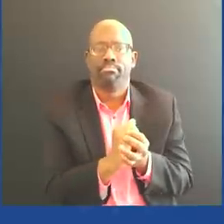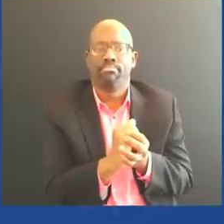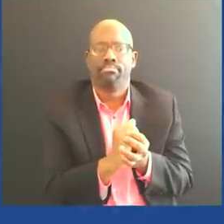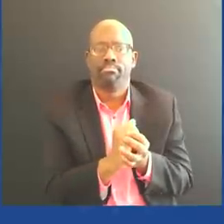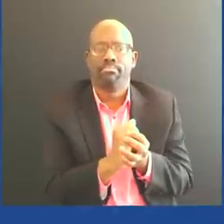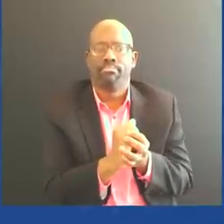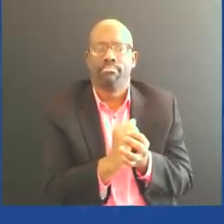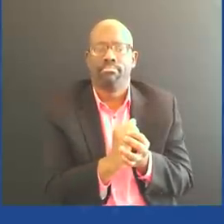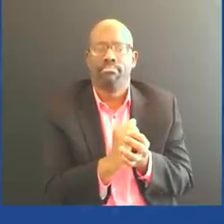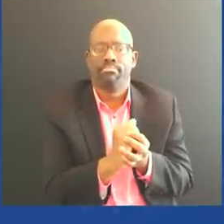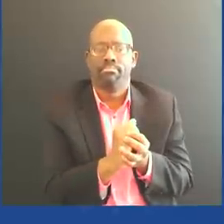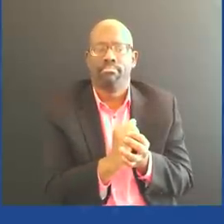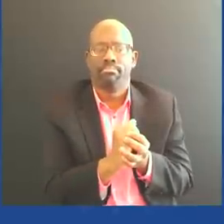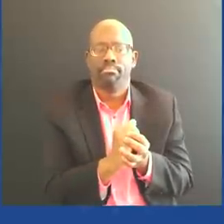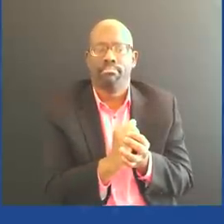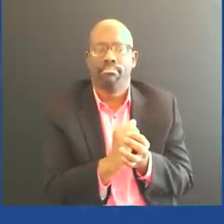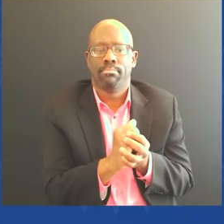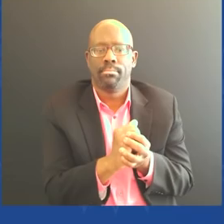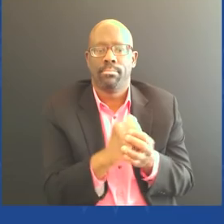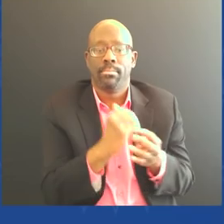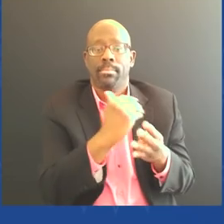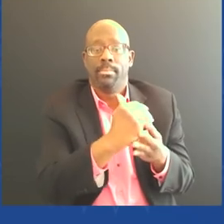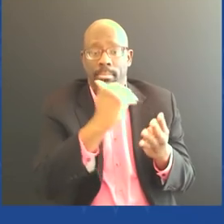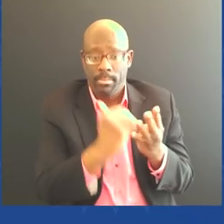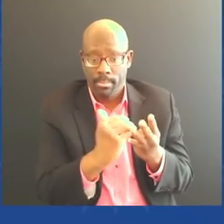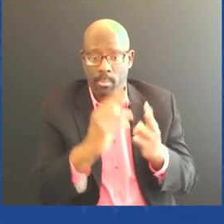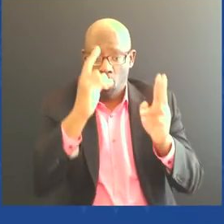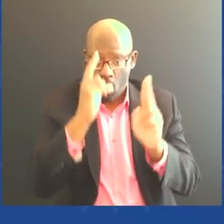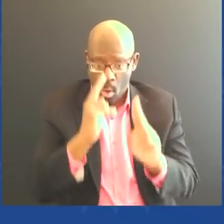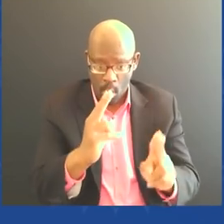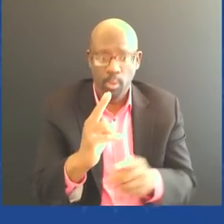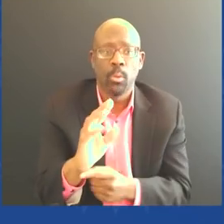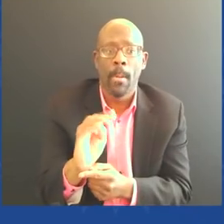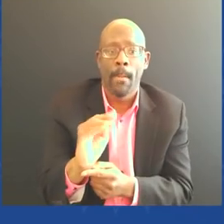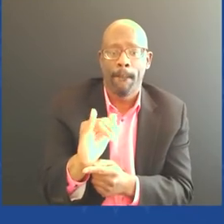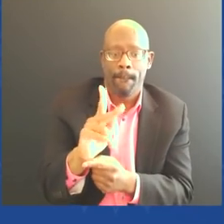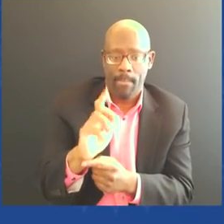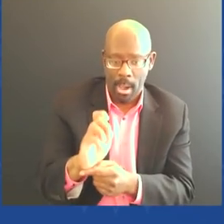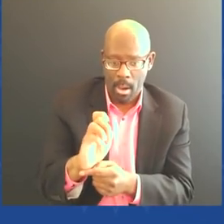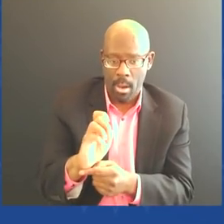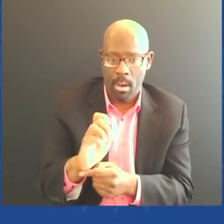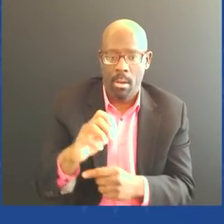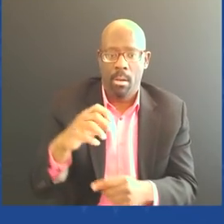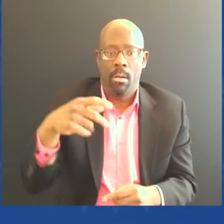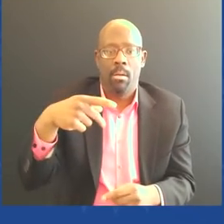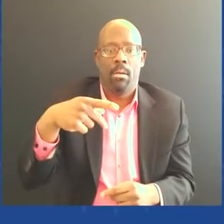The Honorable Mike Przycki, Mayor of the City of Wilmington, Delaware.